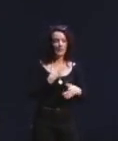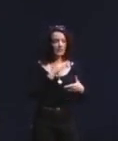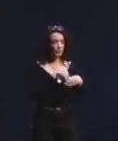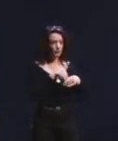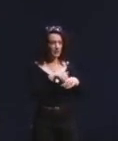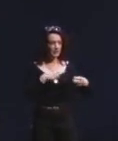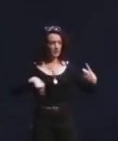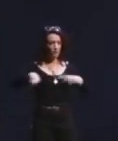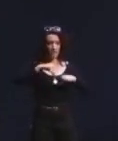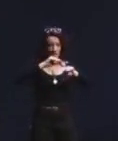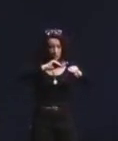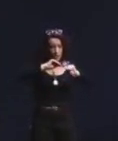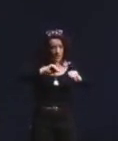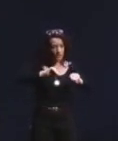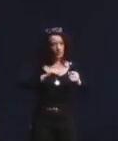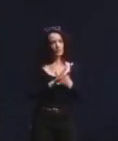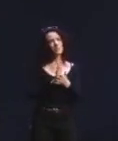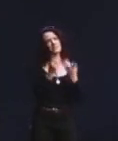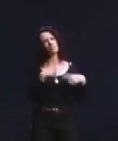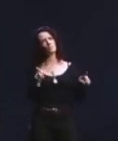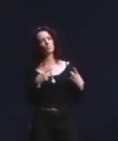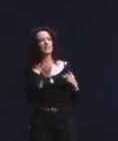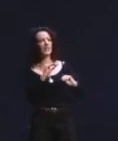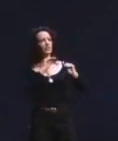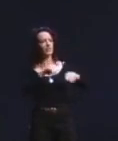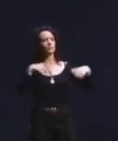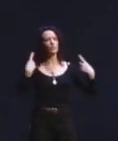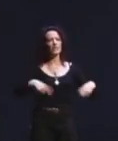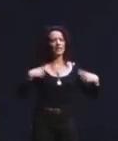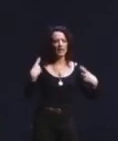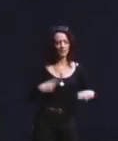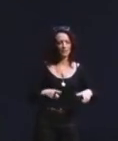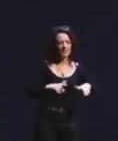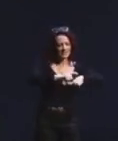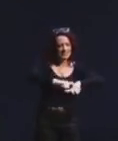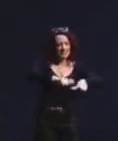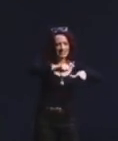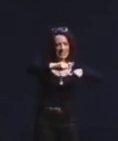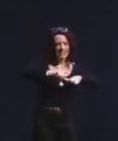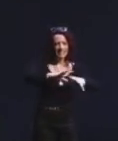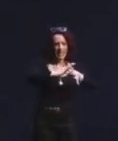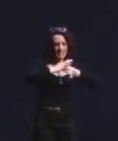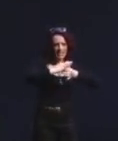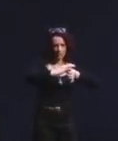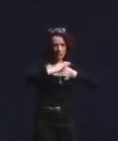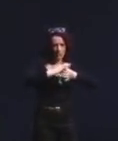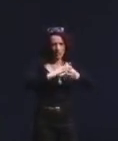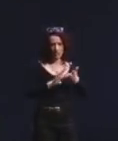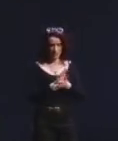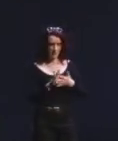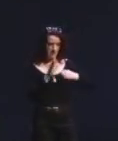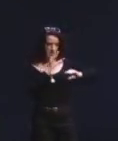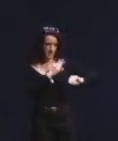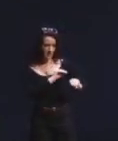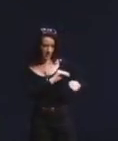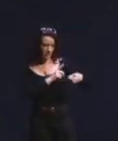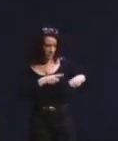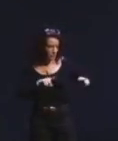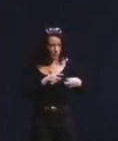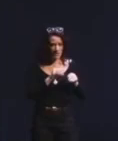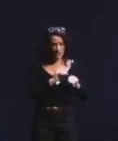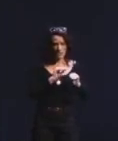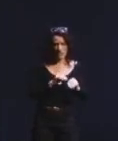about a music education which allows for sustained engagement, a music education